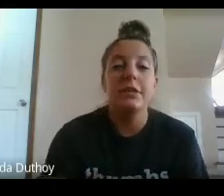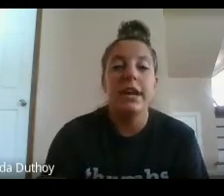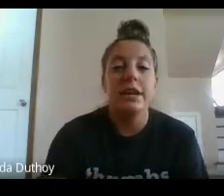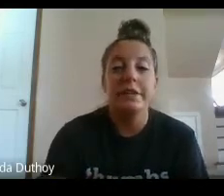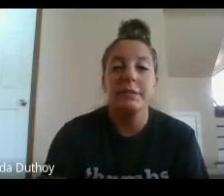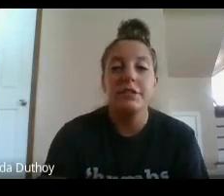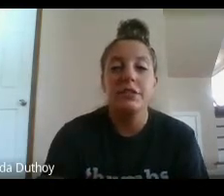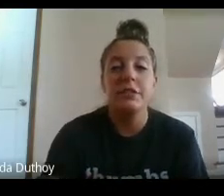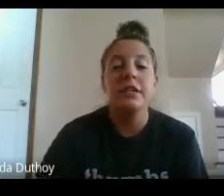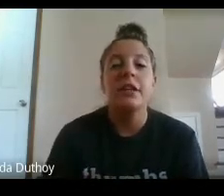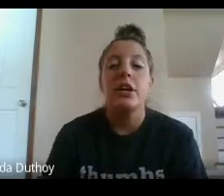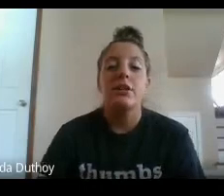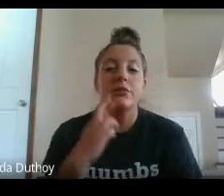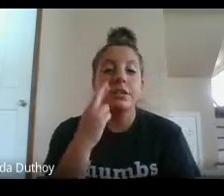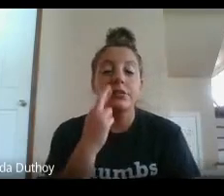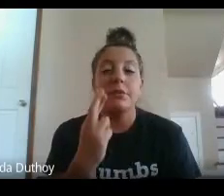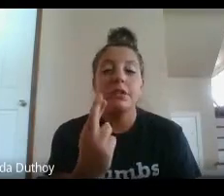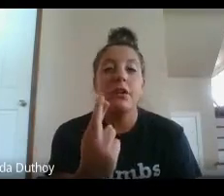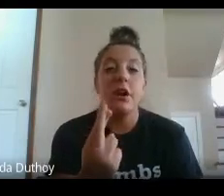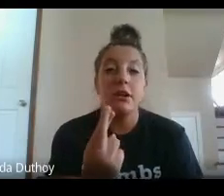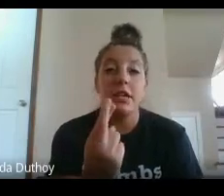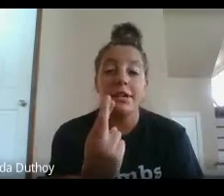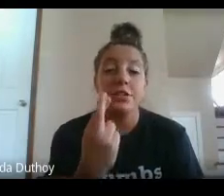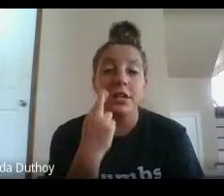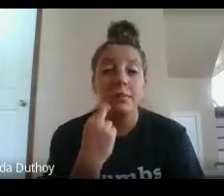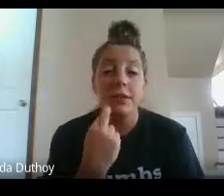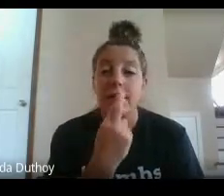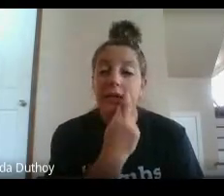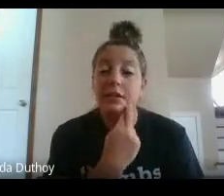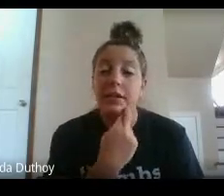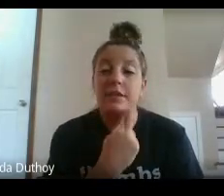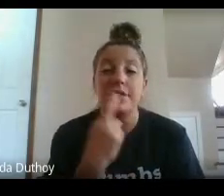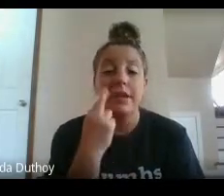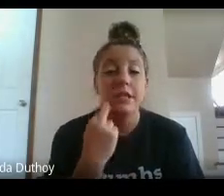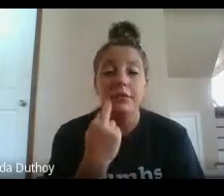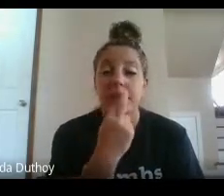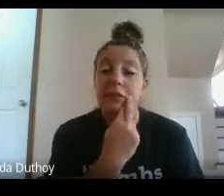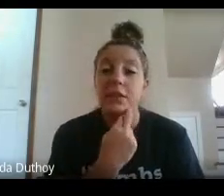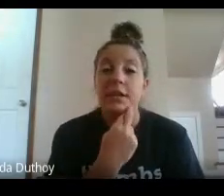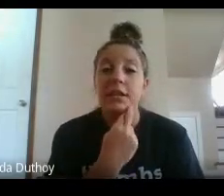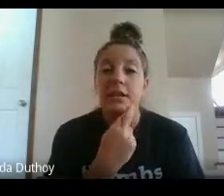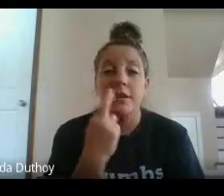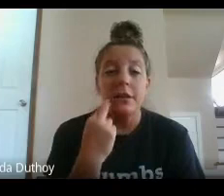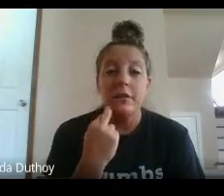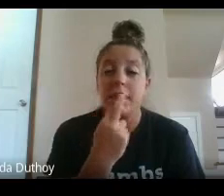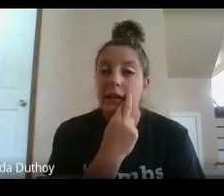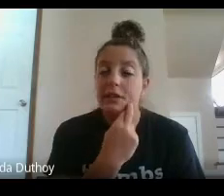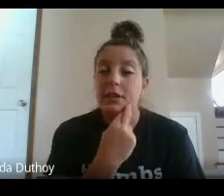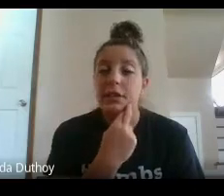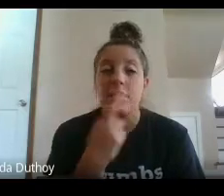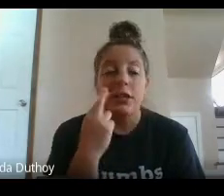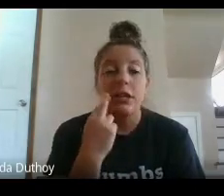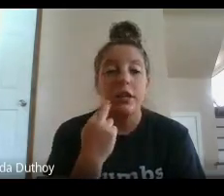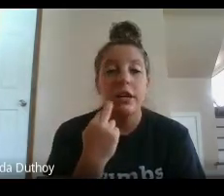I'm going to put that in asymmetrical. Restaurant with your R hand shape on either side of your face. Restaurant. That